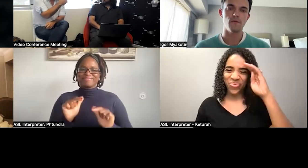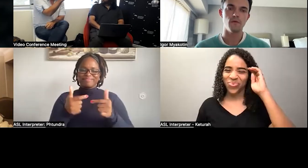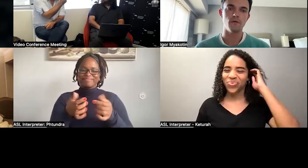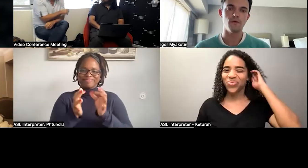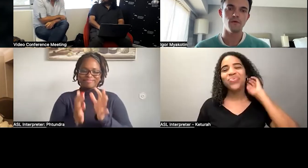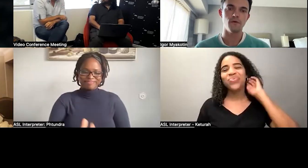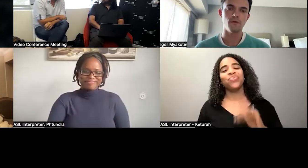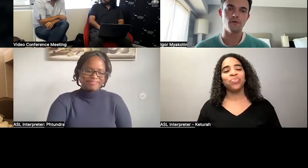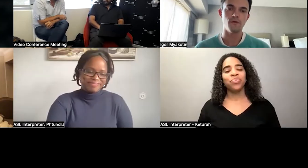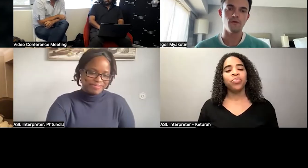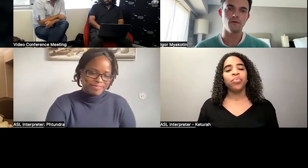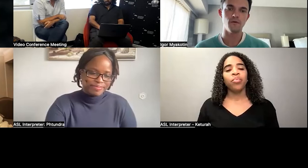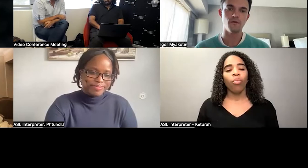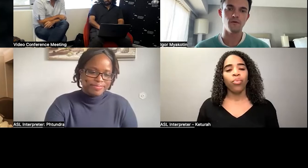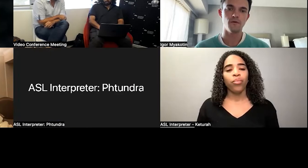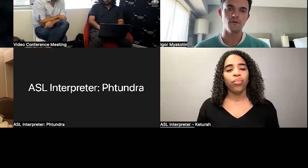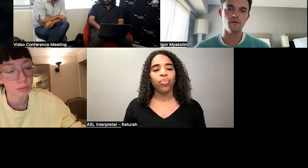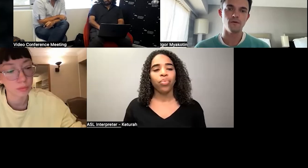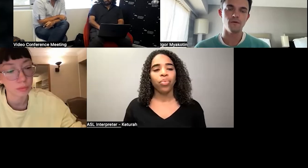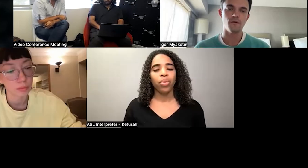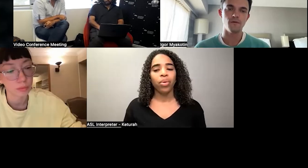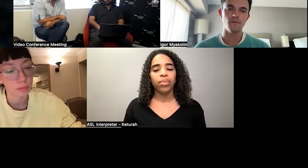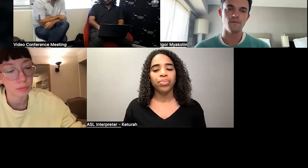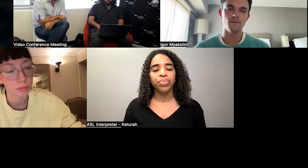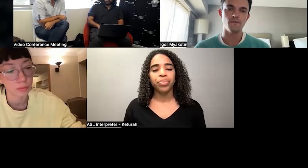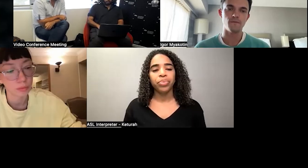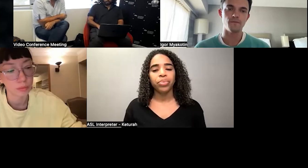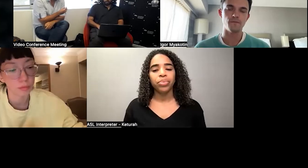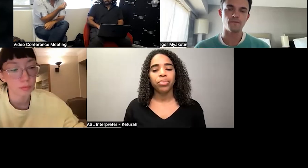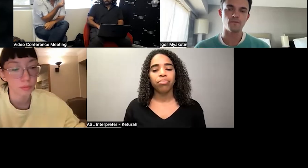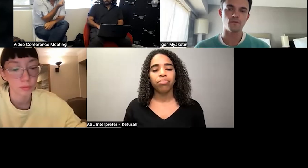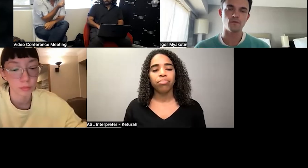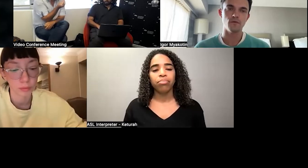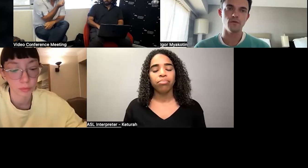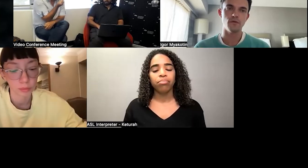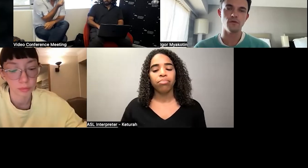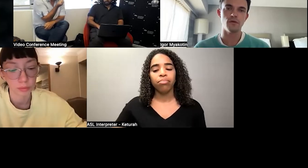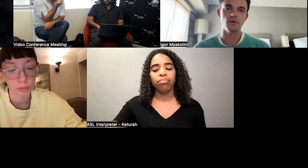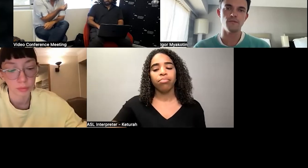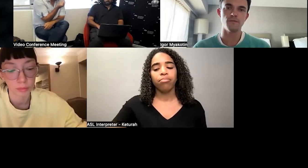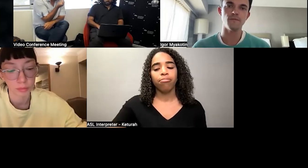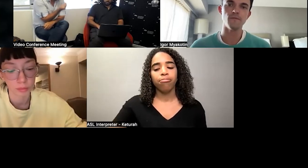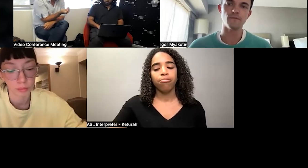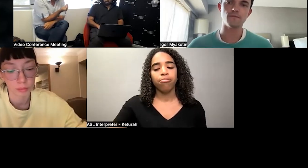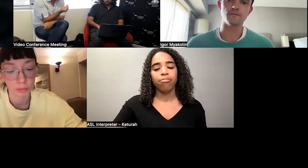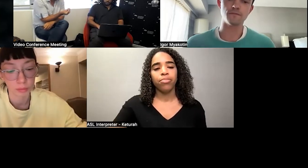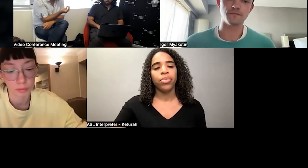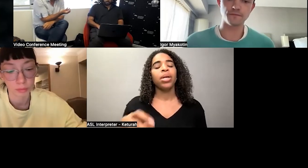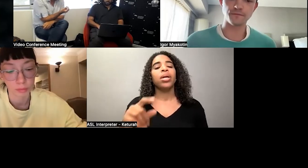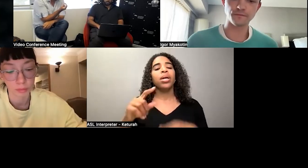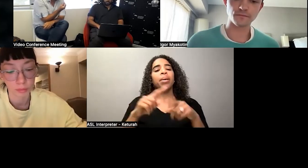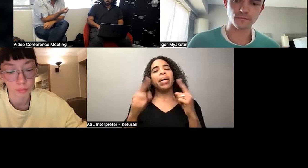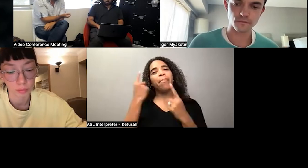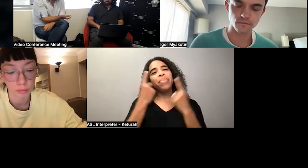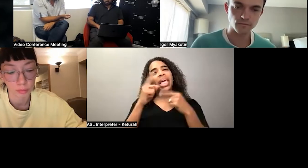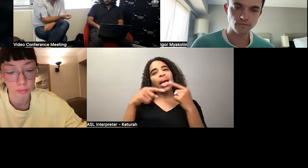as in the Russian example, but it's not for the making of the movie,